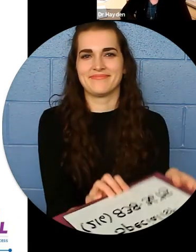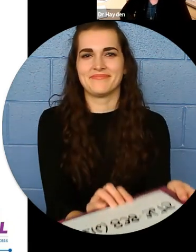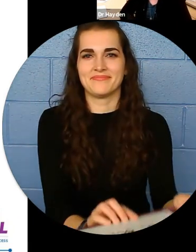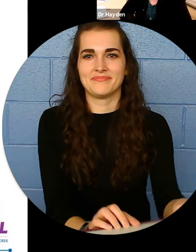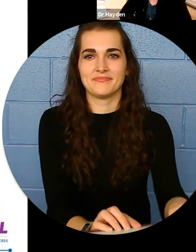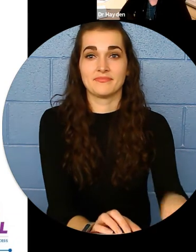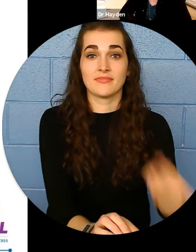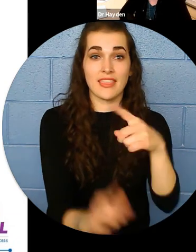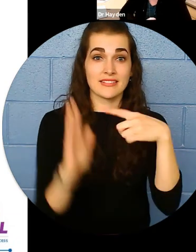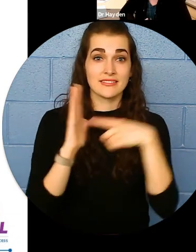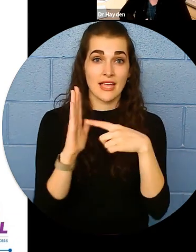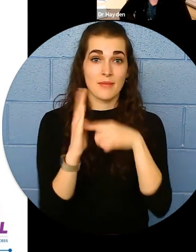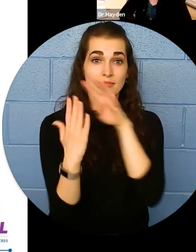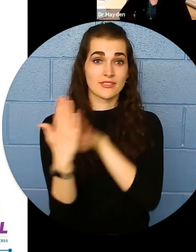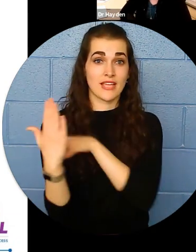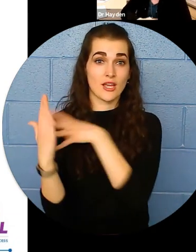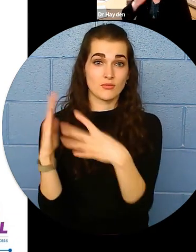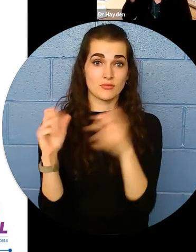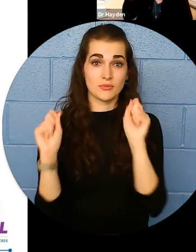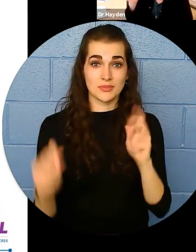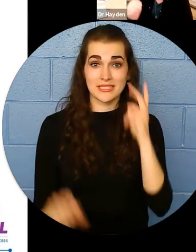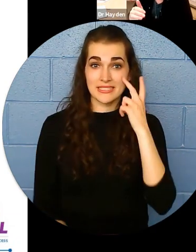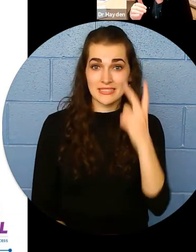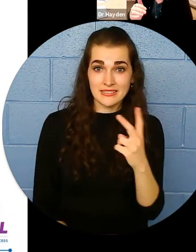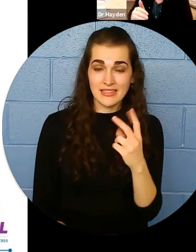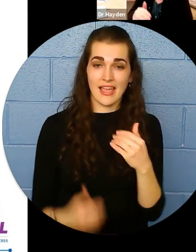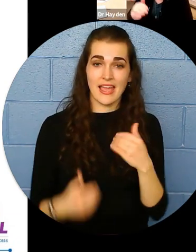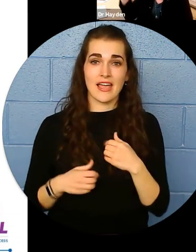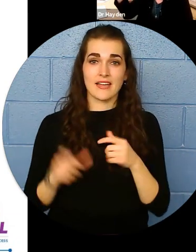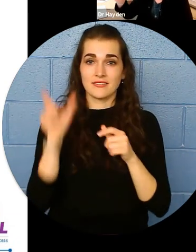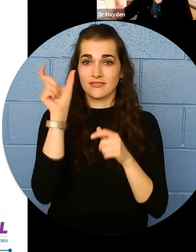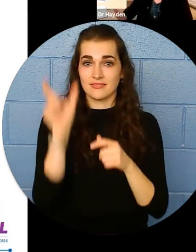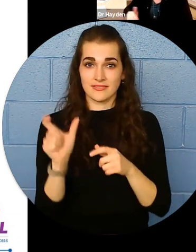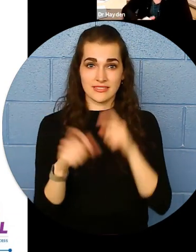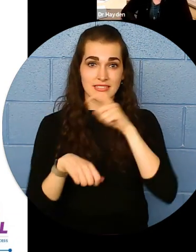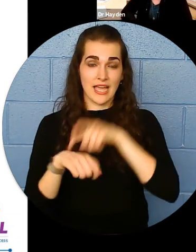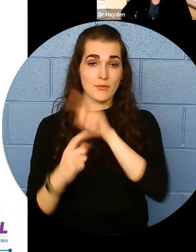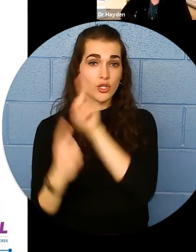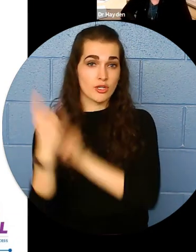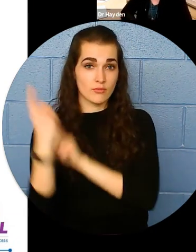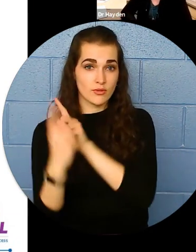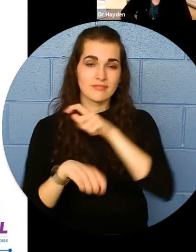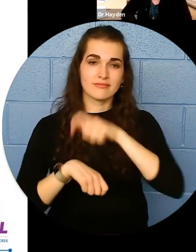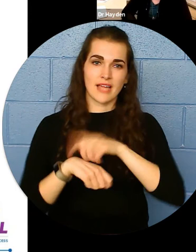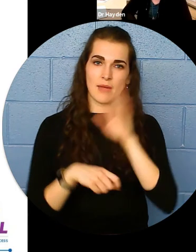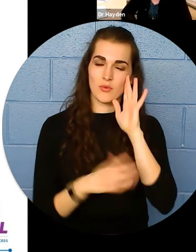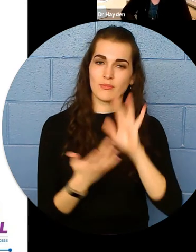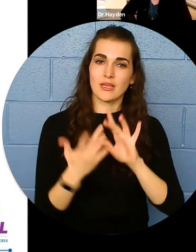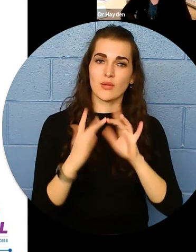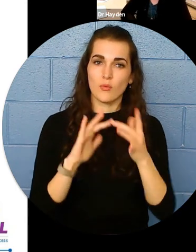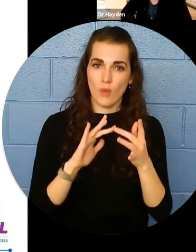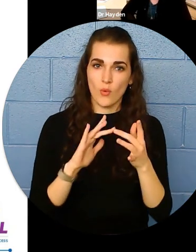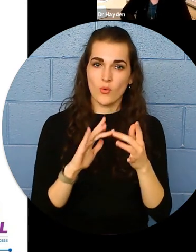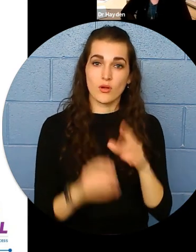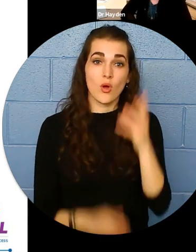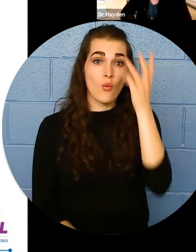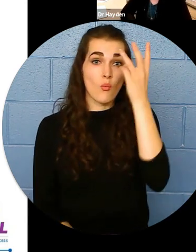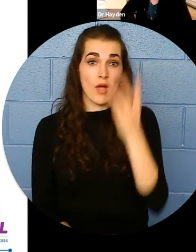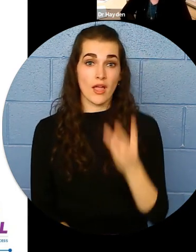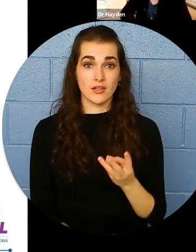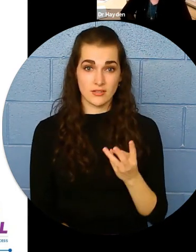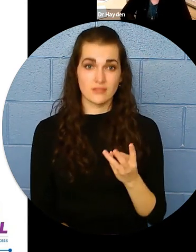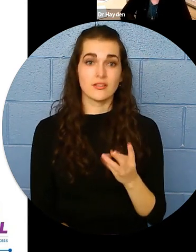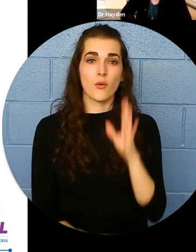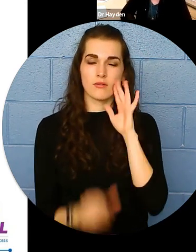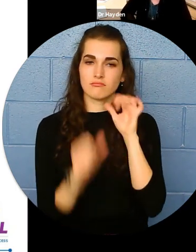This is a sample schedule, so you can see that there are times that you're in person and times that you will be remote. Wednesdays is one of those days that we